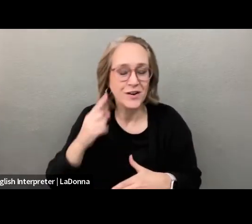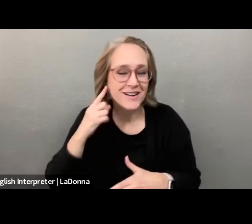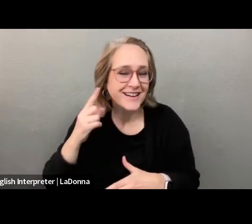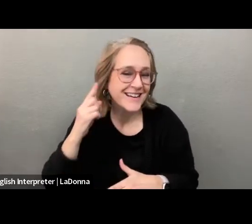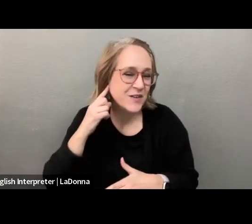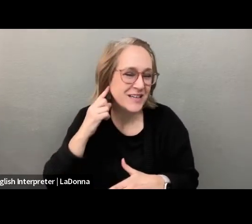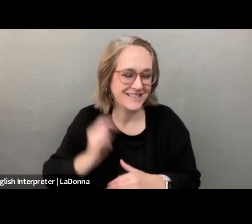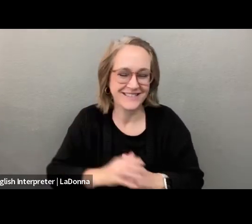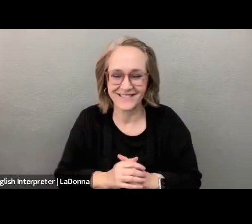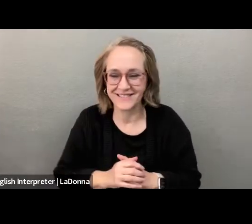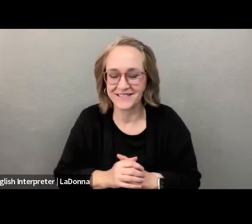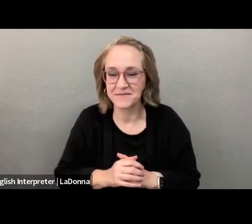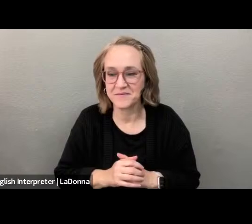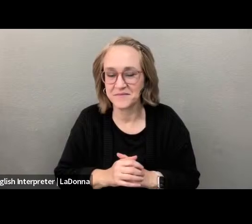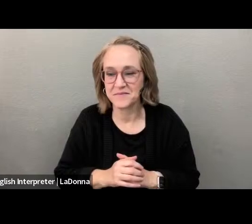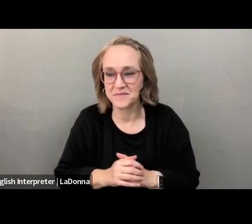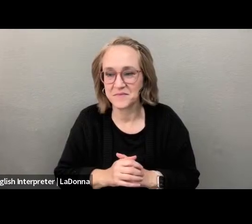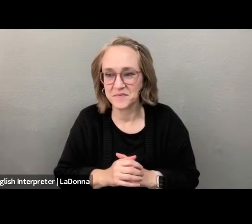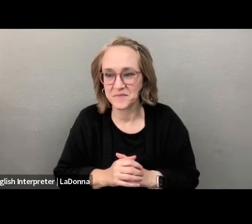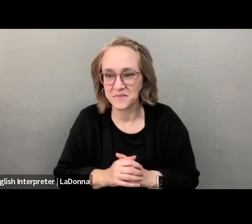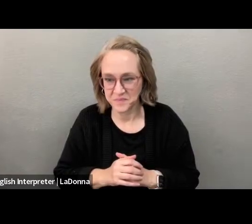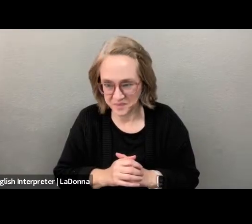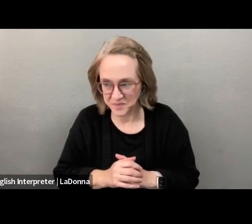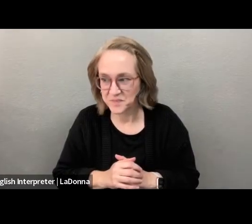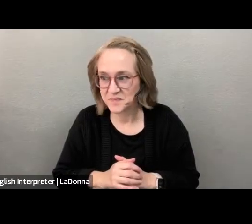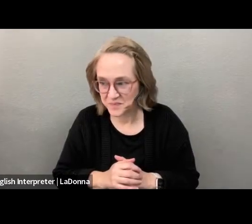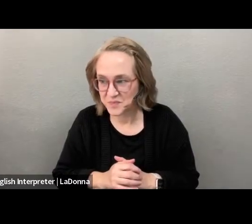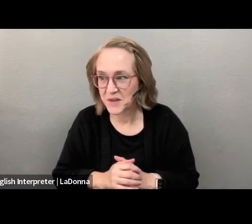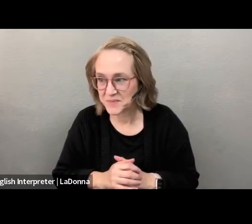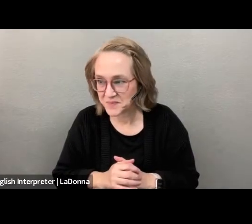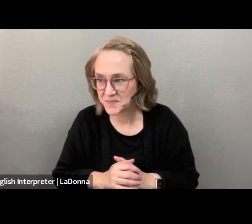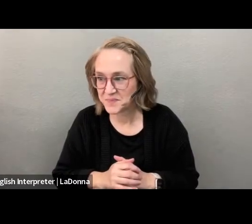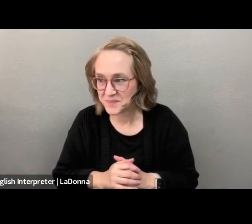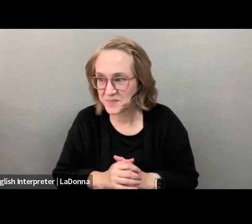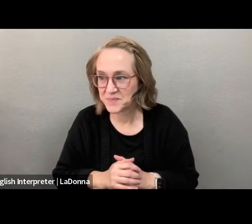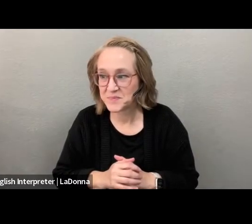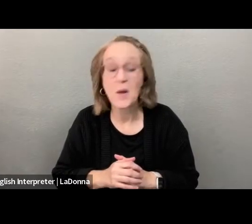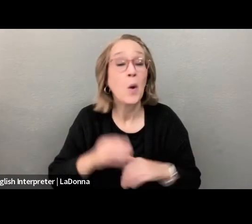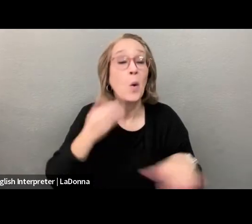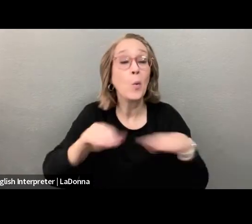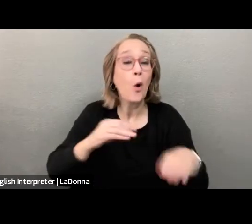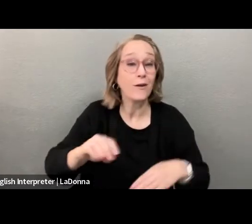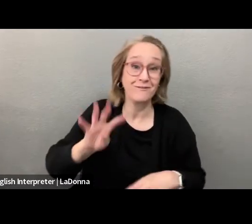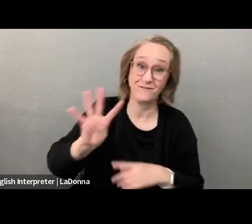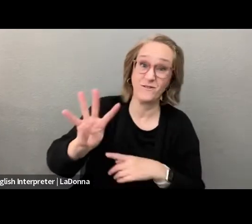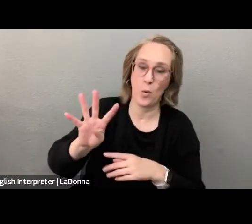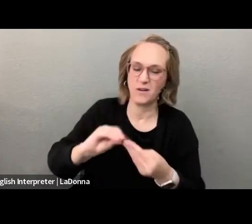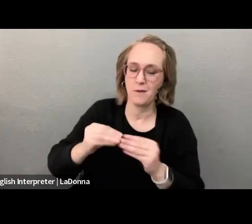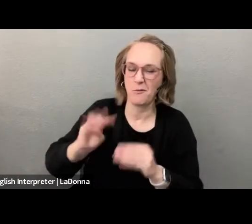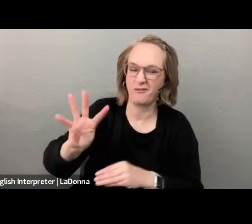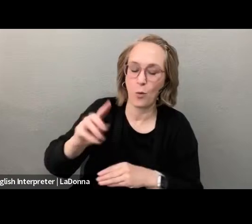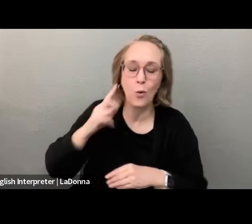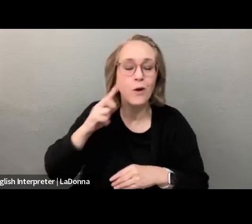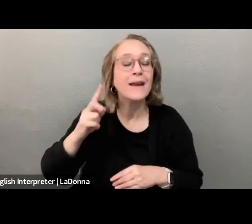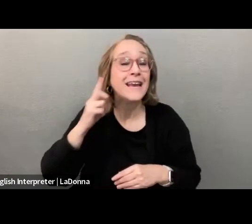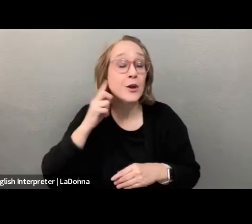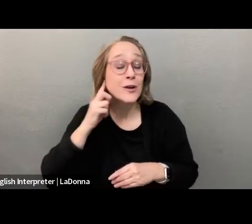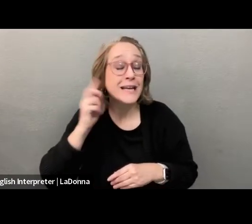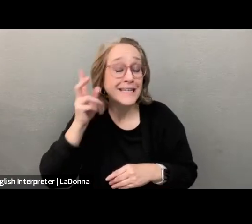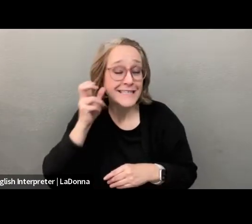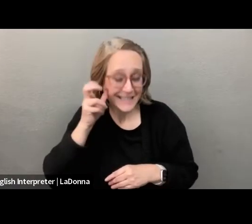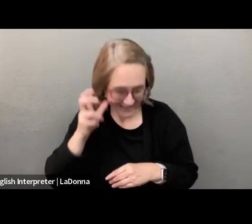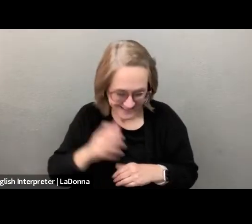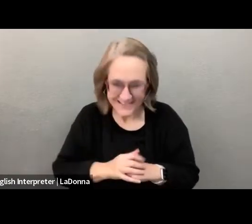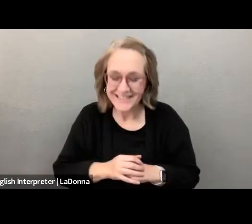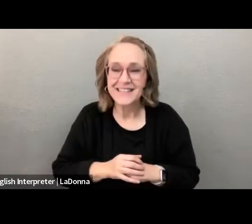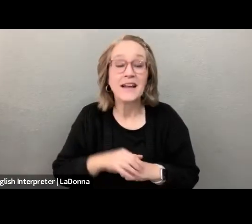Okay, so the Walk for Hearing was on the 2nd of November, and this was the 9th